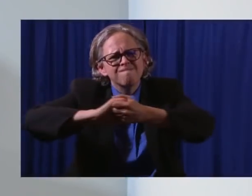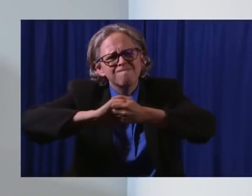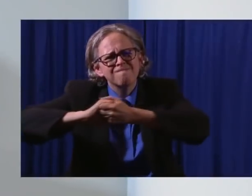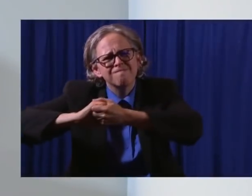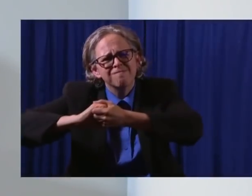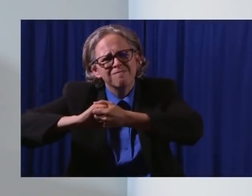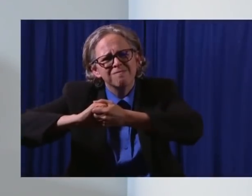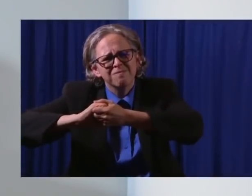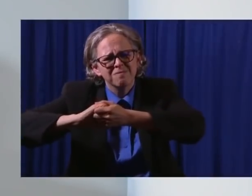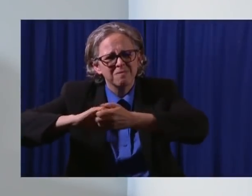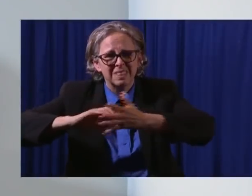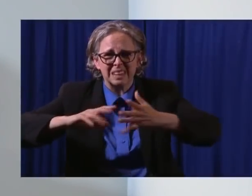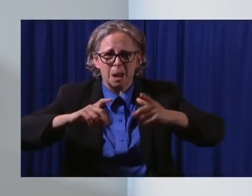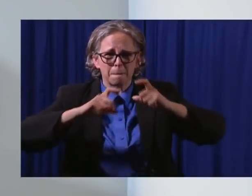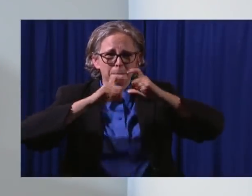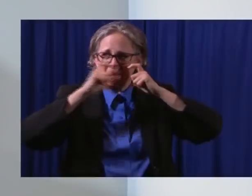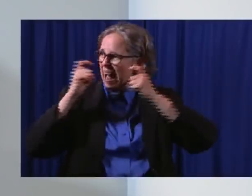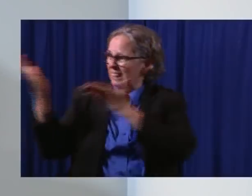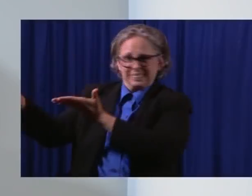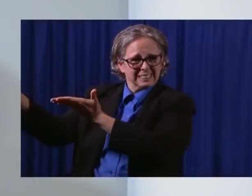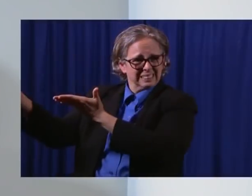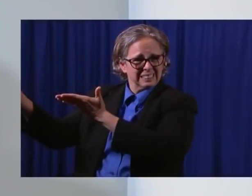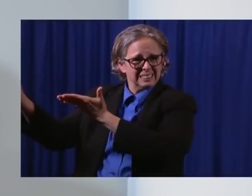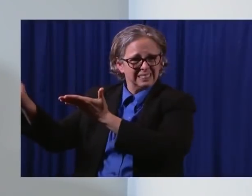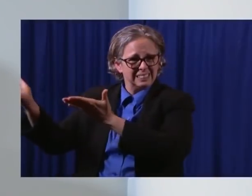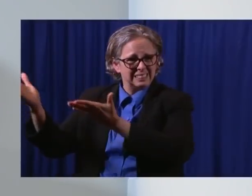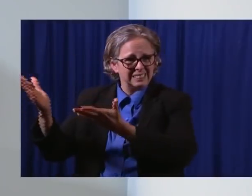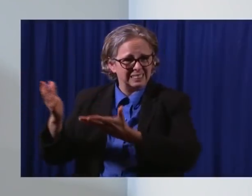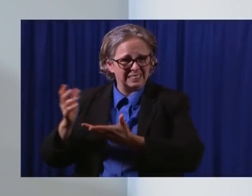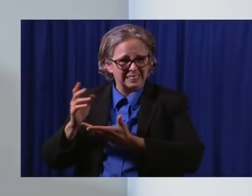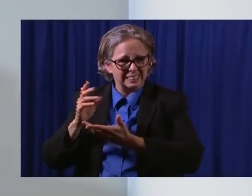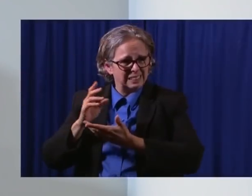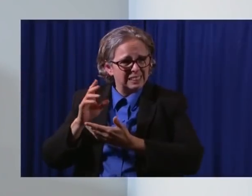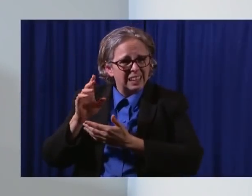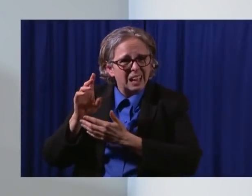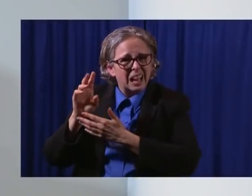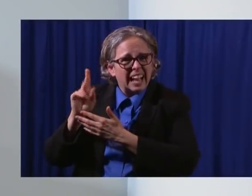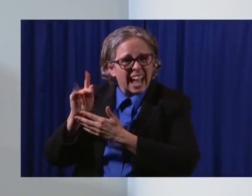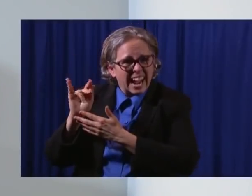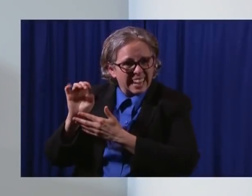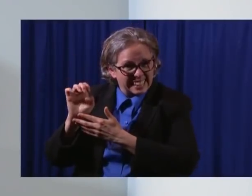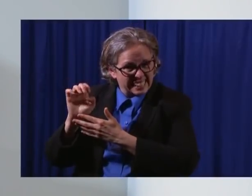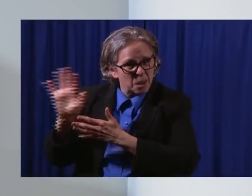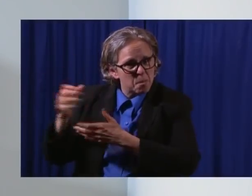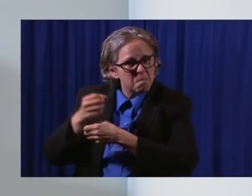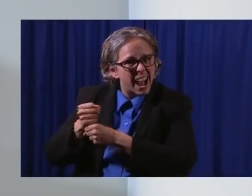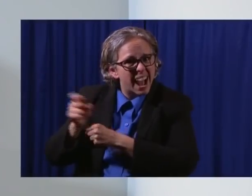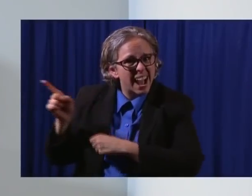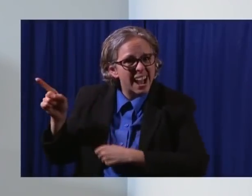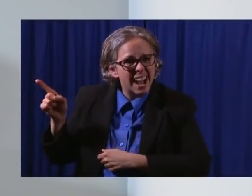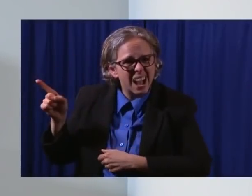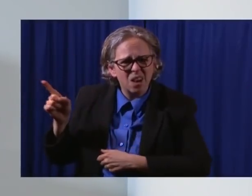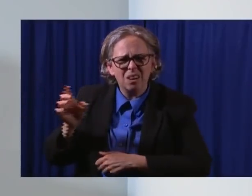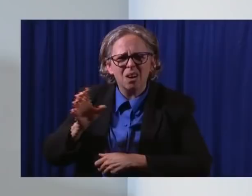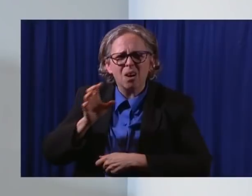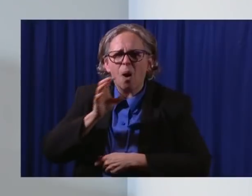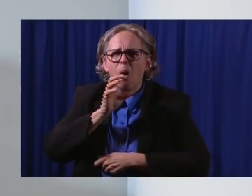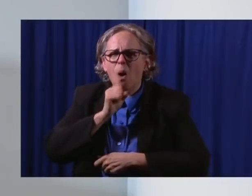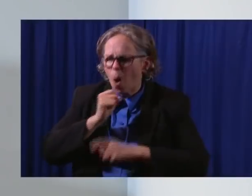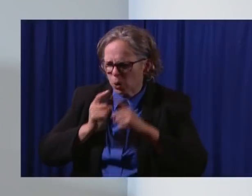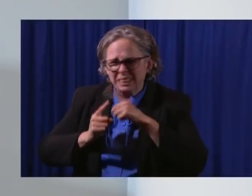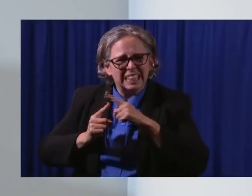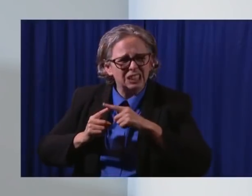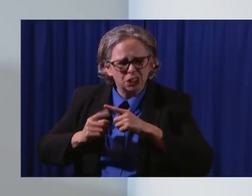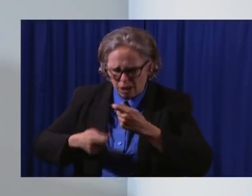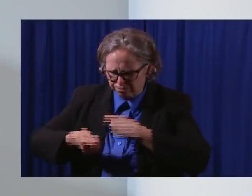t-shirt, sewed it together, two-sided, and we all can just do these small things to make a